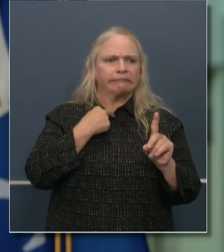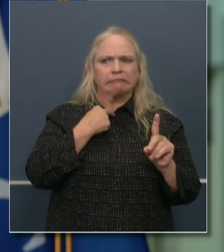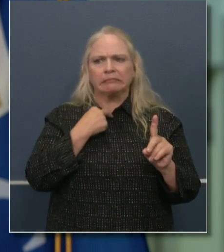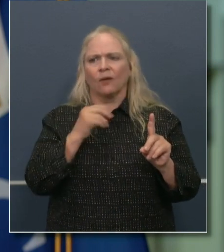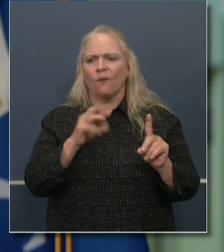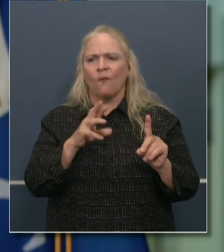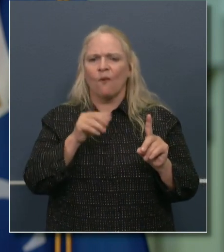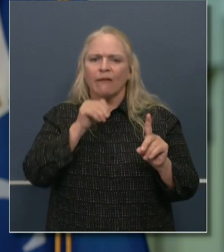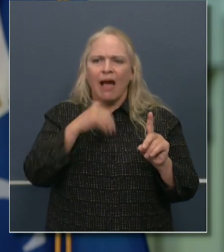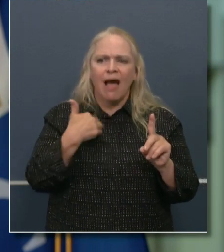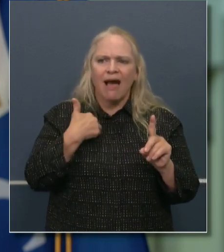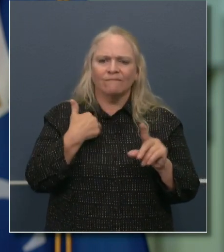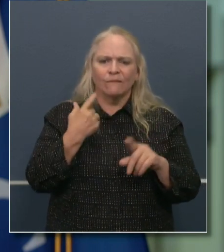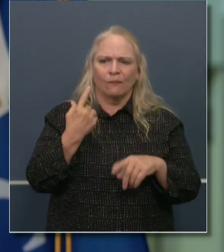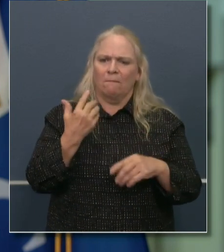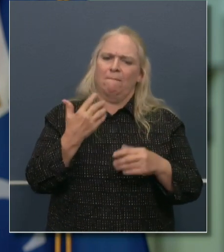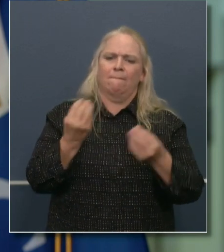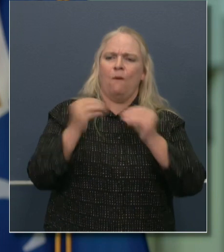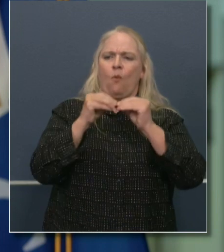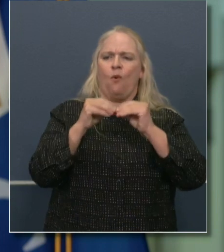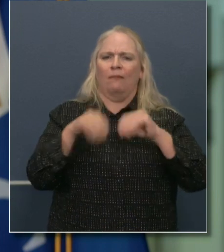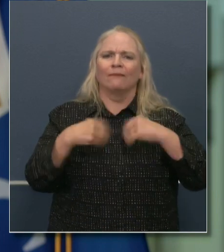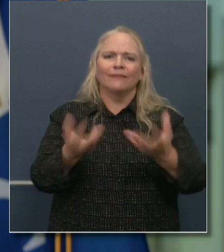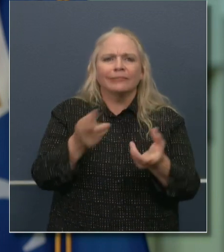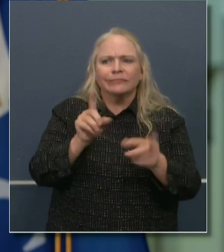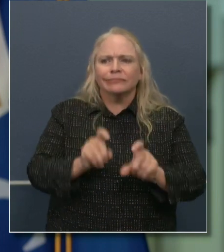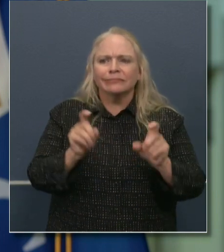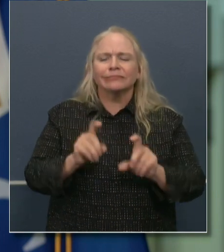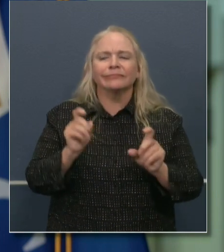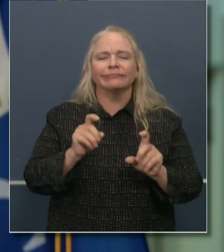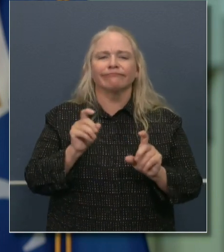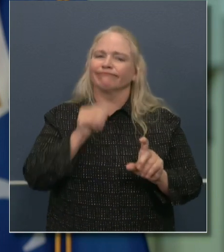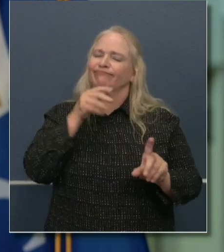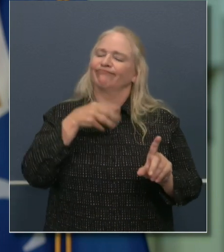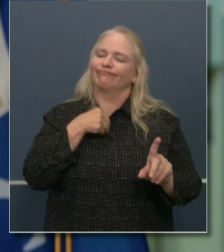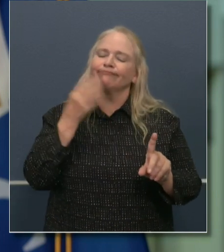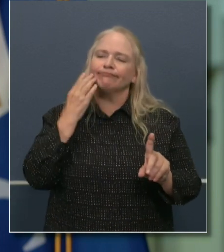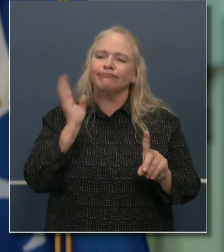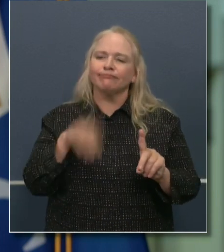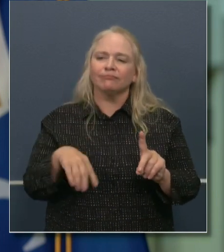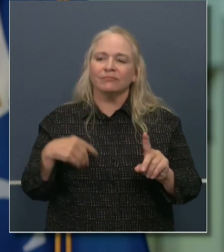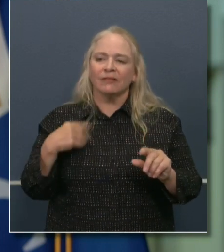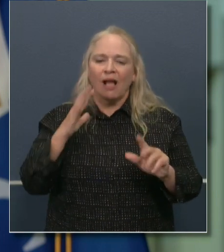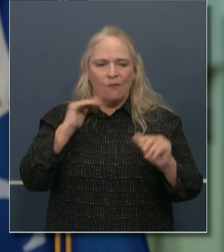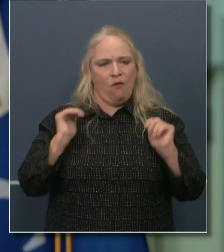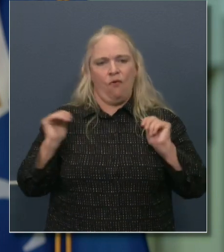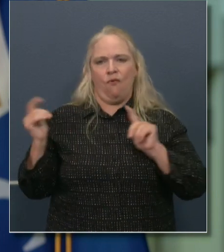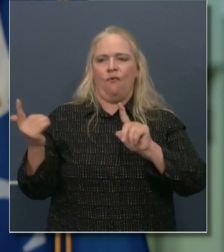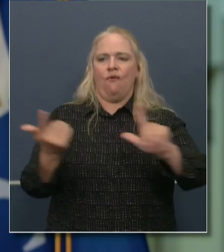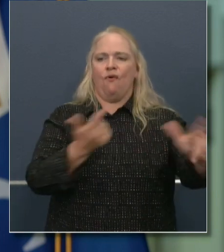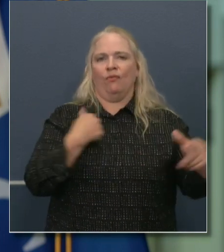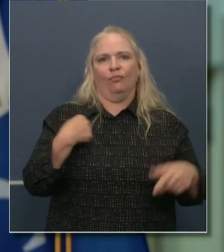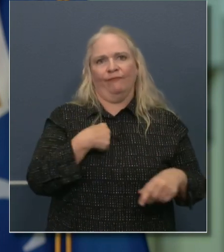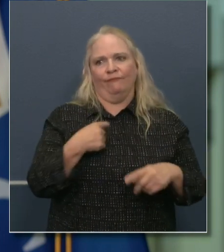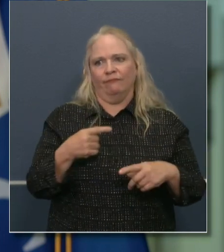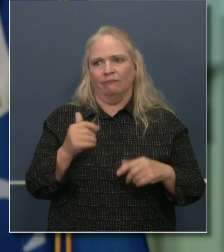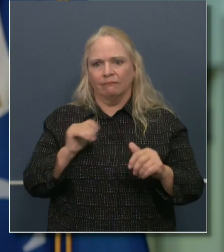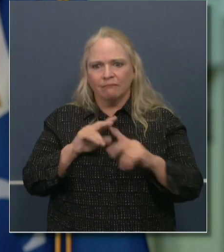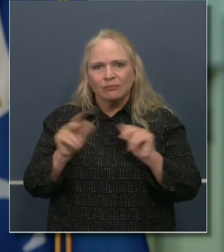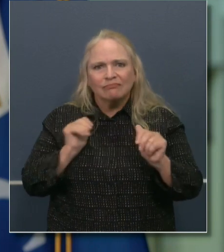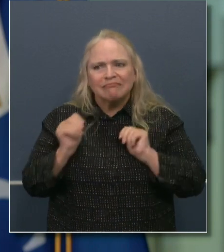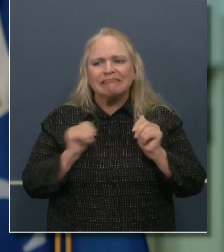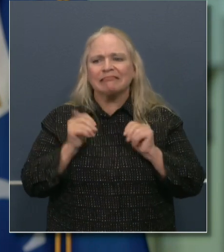a position to be doing even larger scale testing that all of us have been very, very aggressively